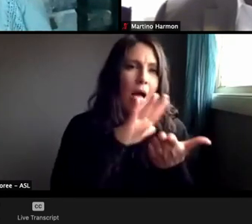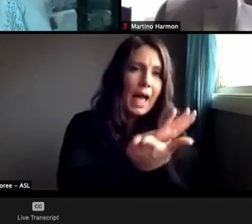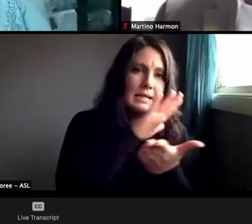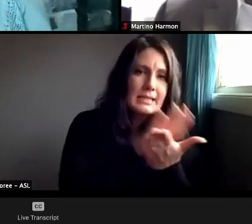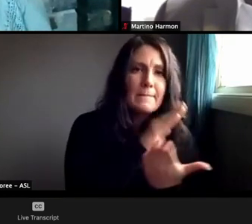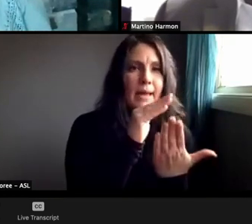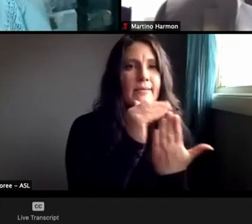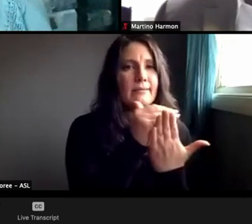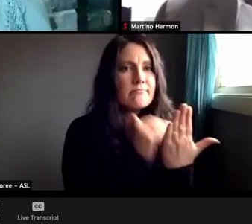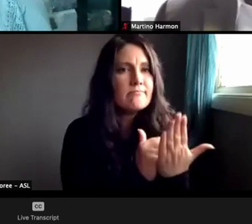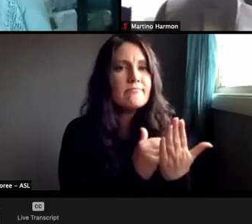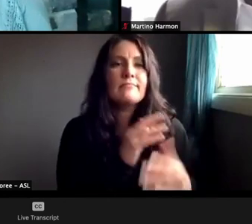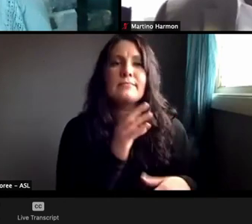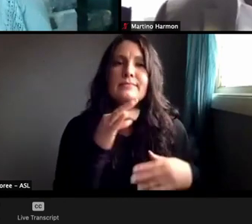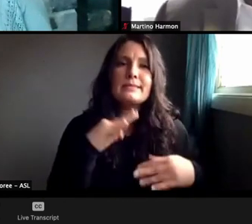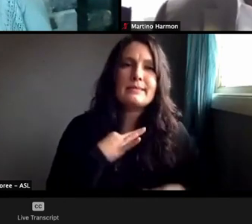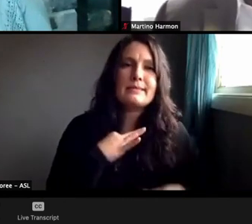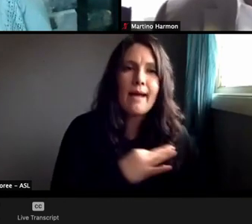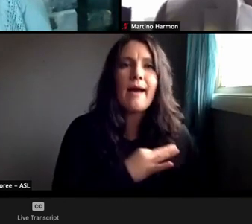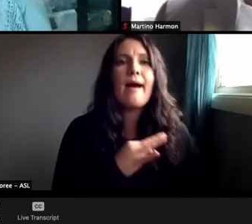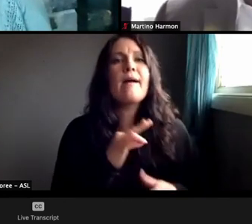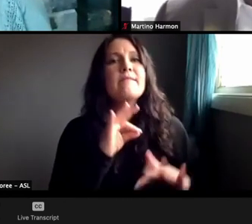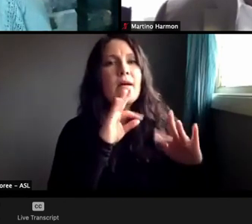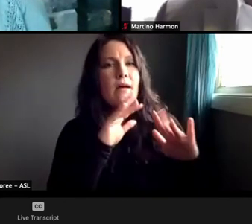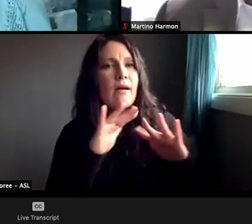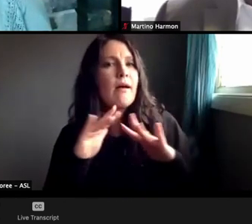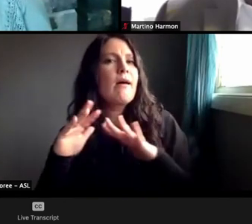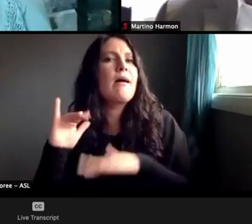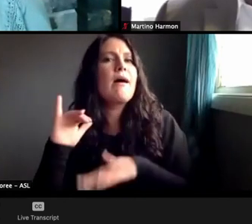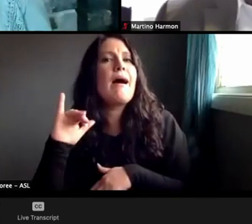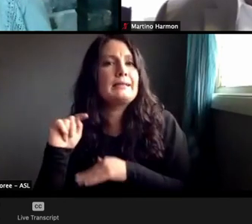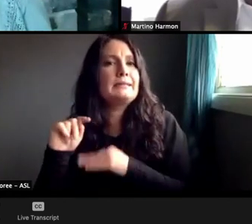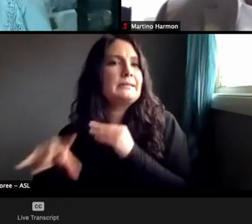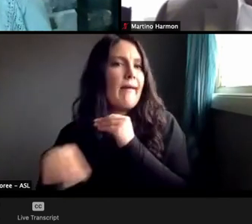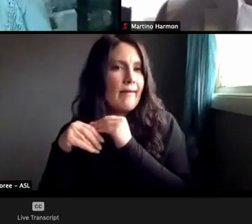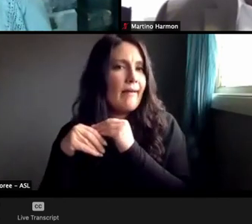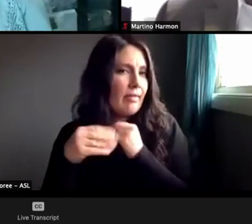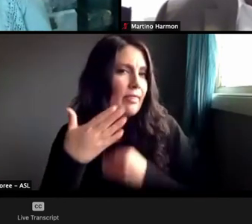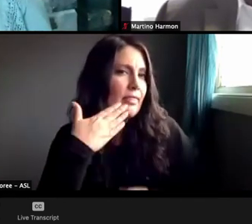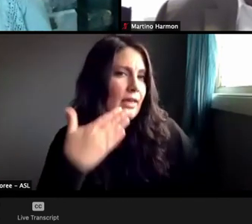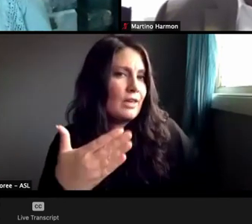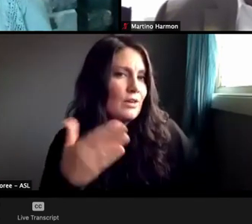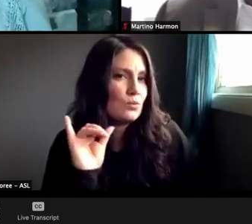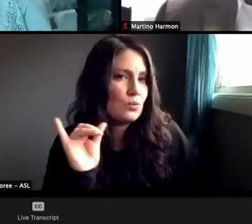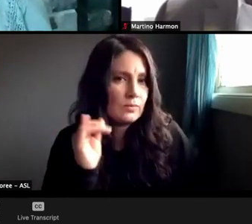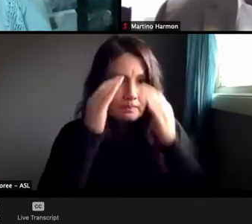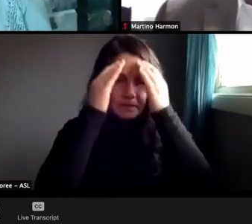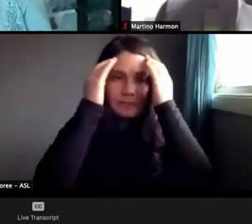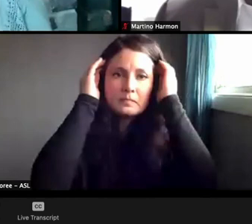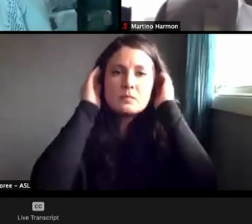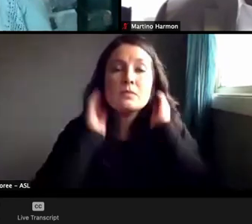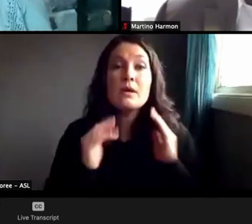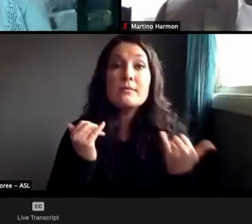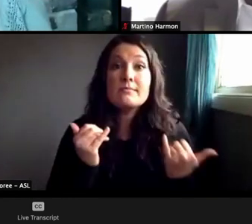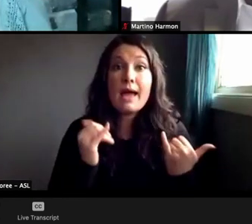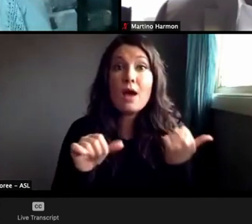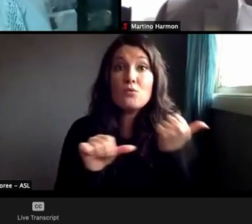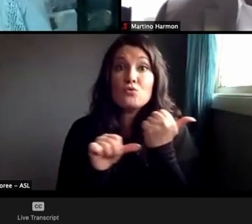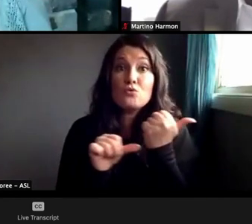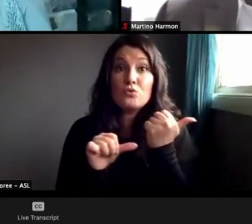life world, and I'm sure Vice President Holcomb will talk about many others, a thank you. So next up is Associate Vice President Rich